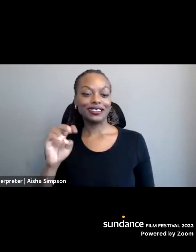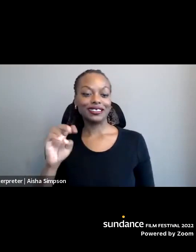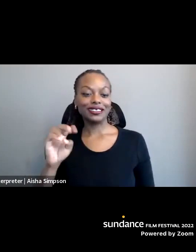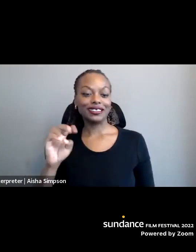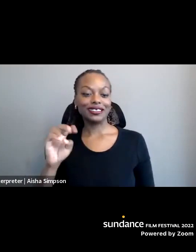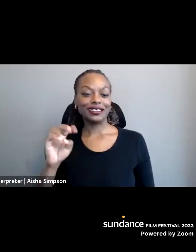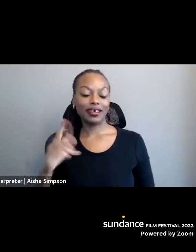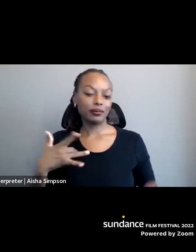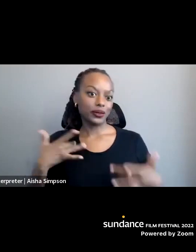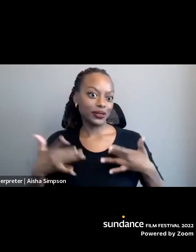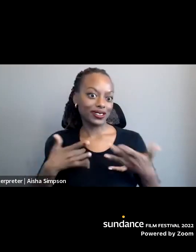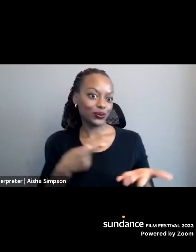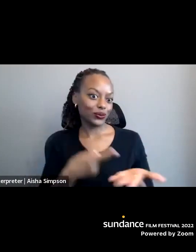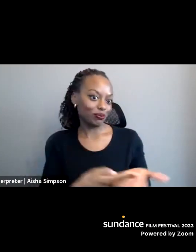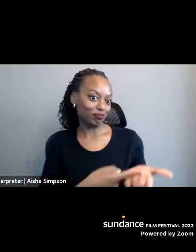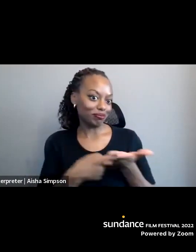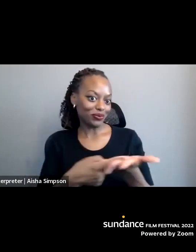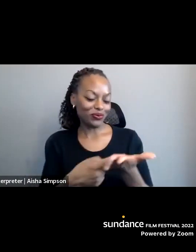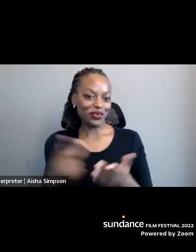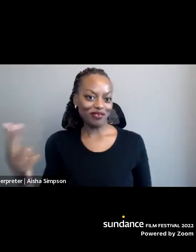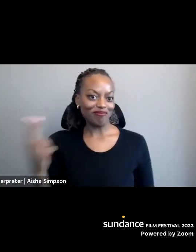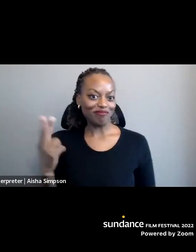have Dakota Johnson.